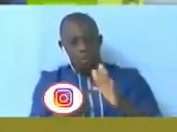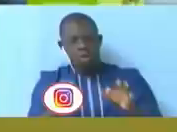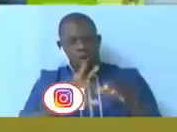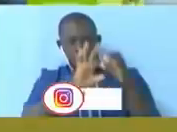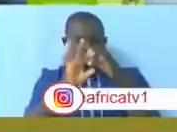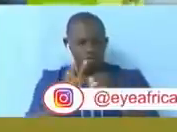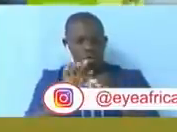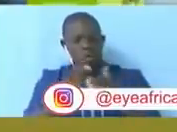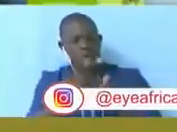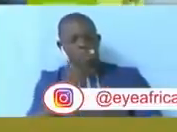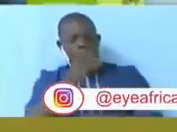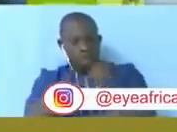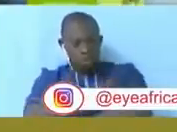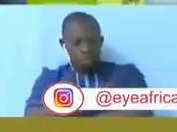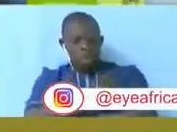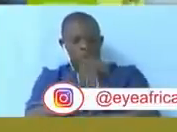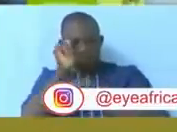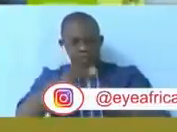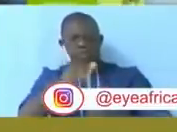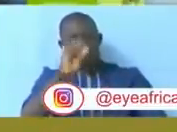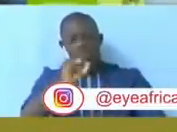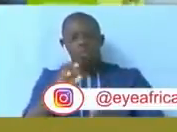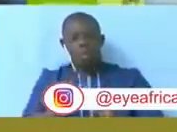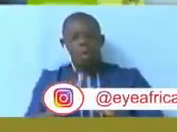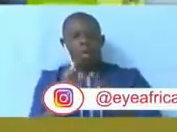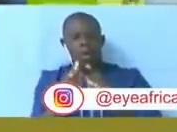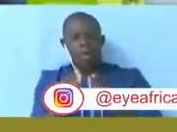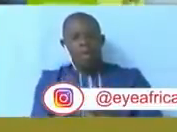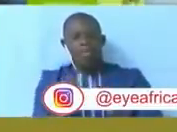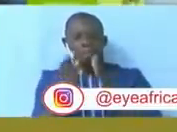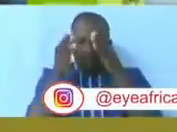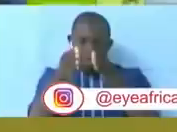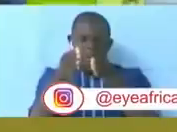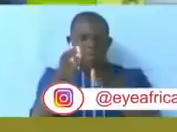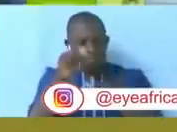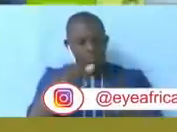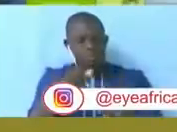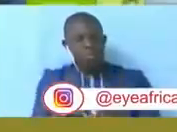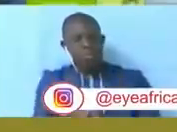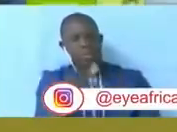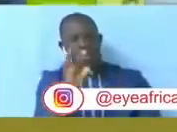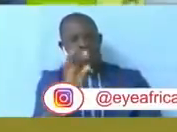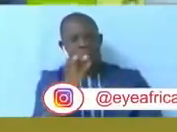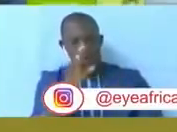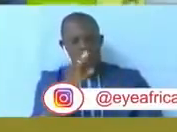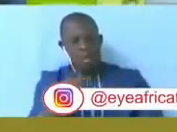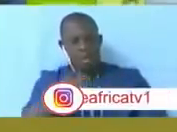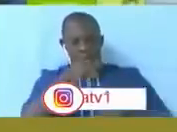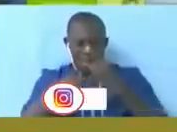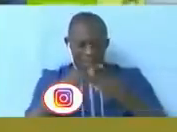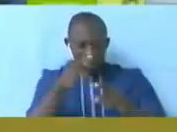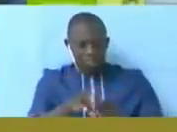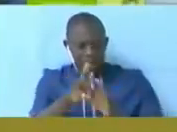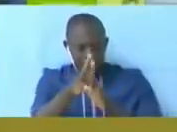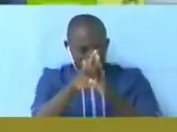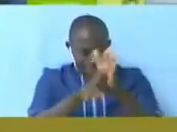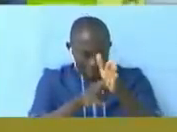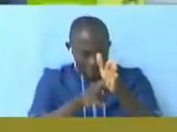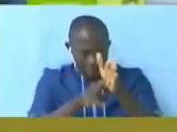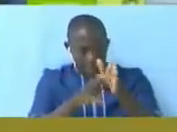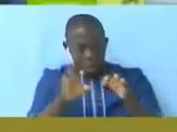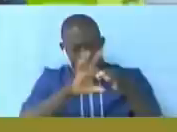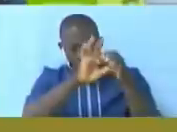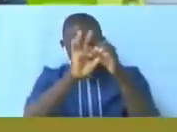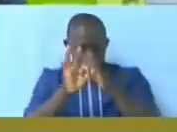isi tuminole. When I say corporate personality means a company or a registered entity, you can charge them with a criminal